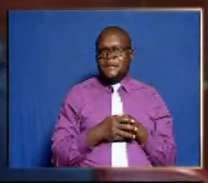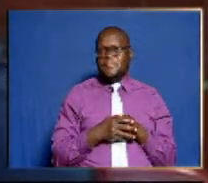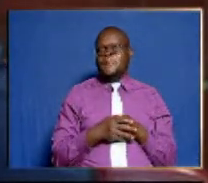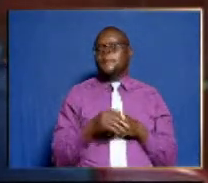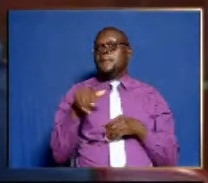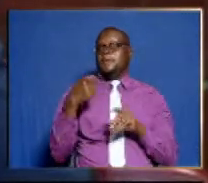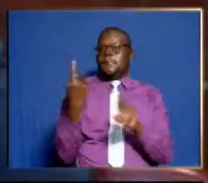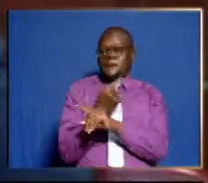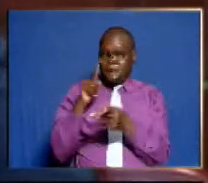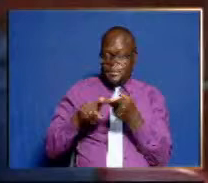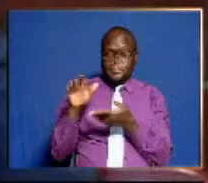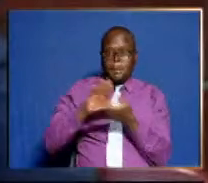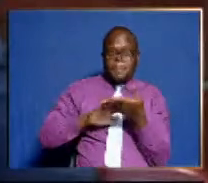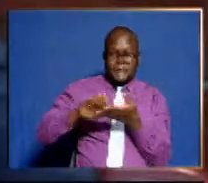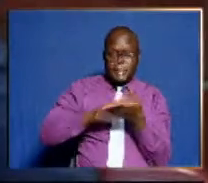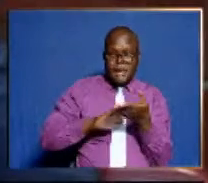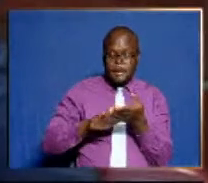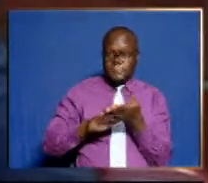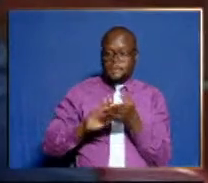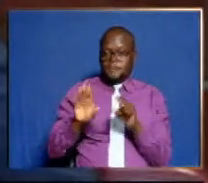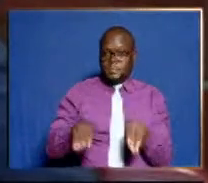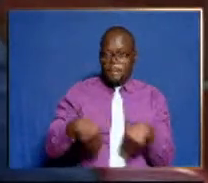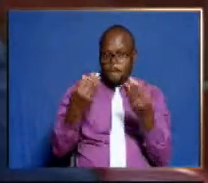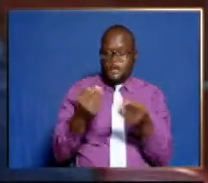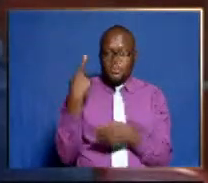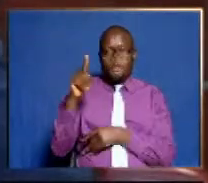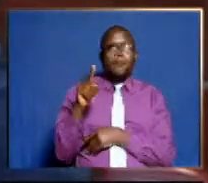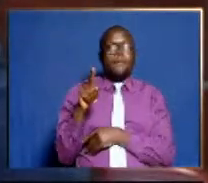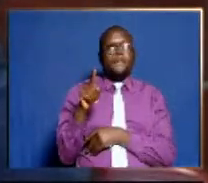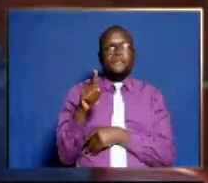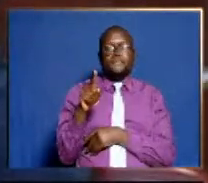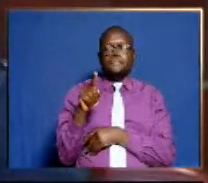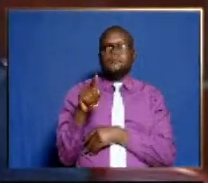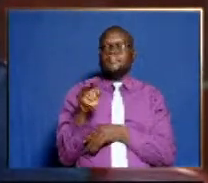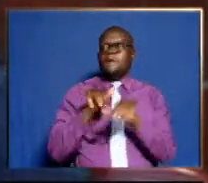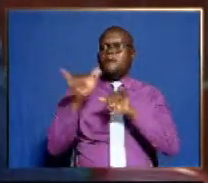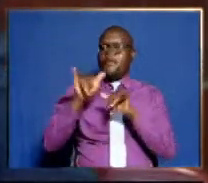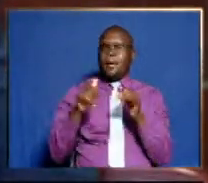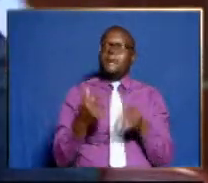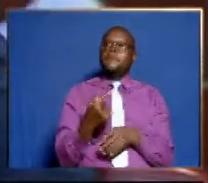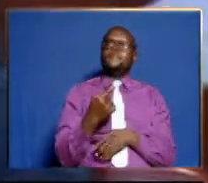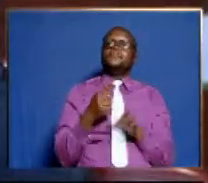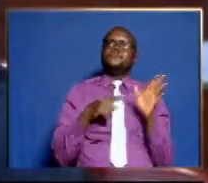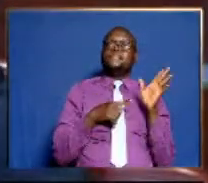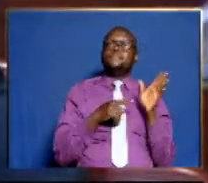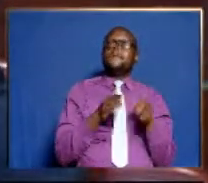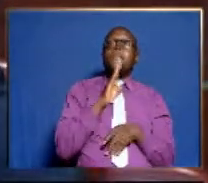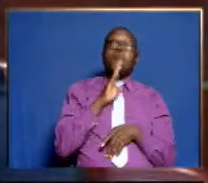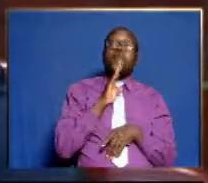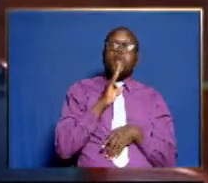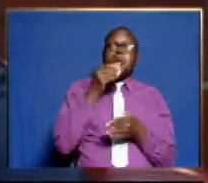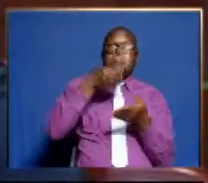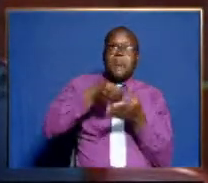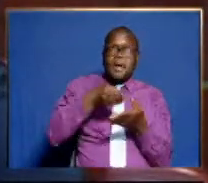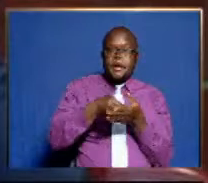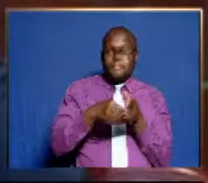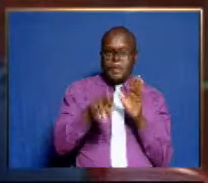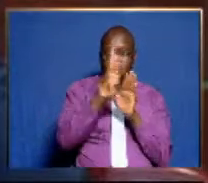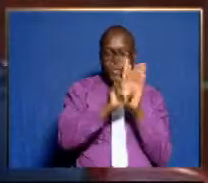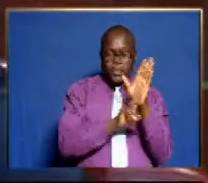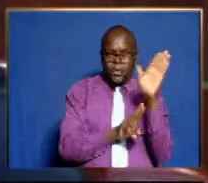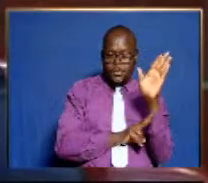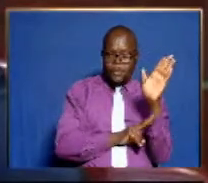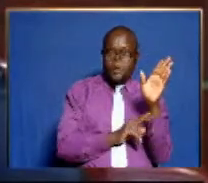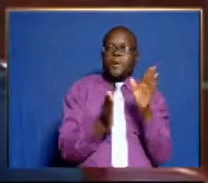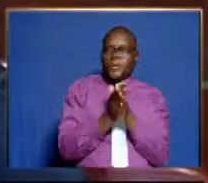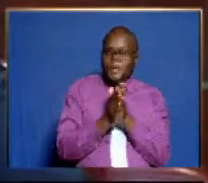difference is basically the provision for the foreign debt redemption provision, Mr. Speaker, with